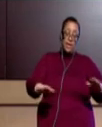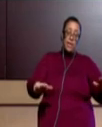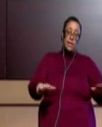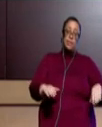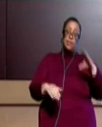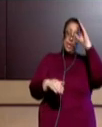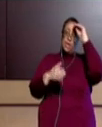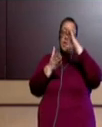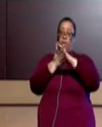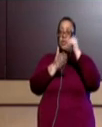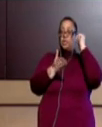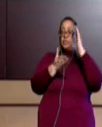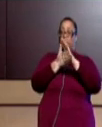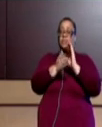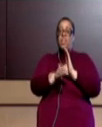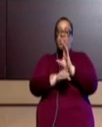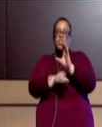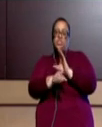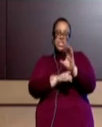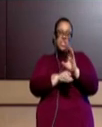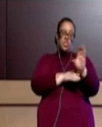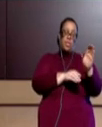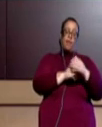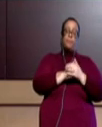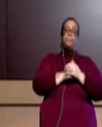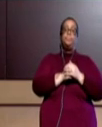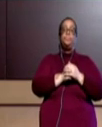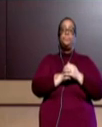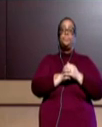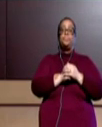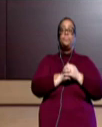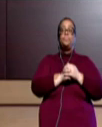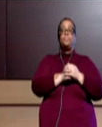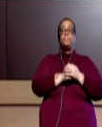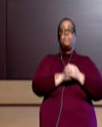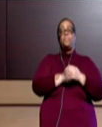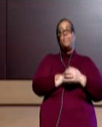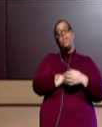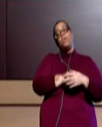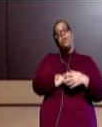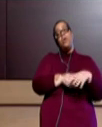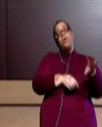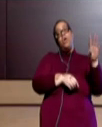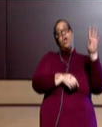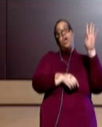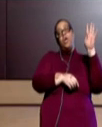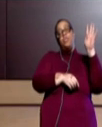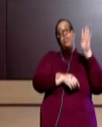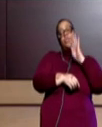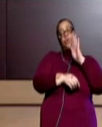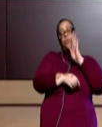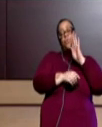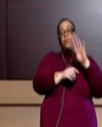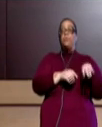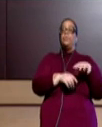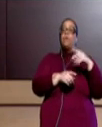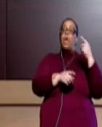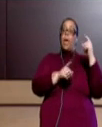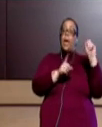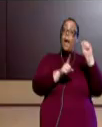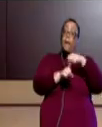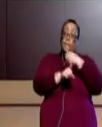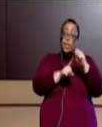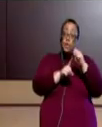Spouses are cursing each other out. The verbal abuse is getting out of control. It